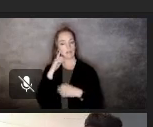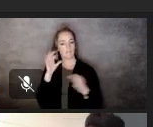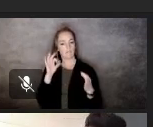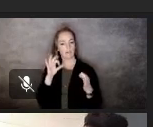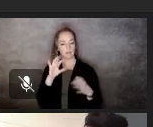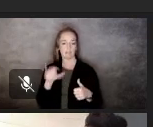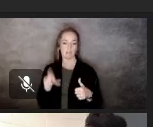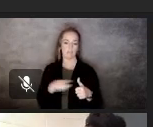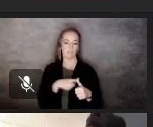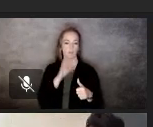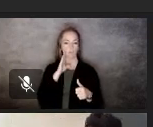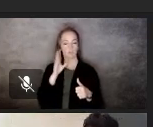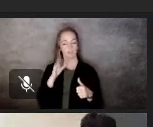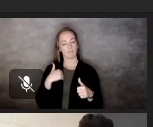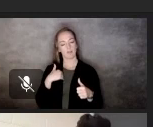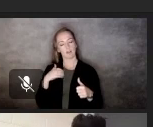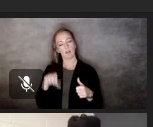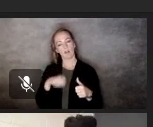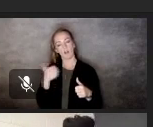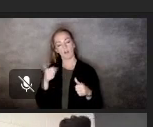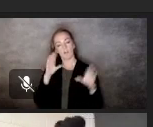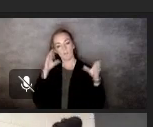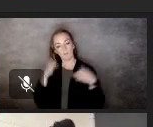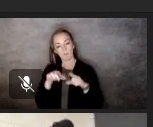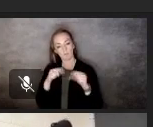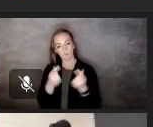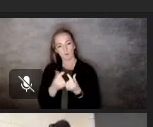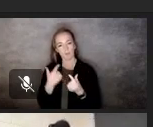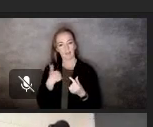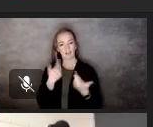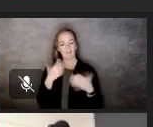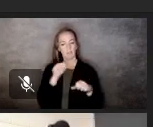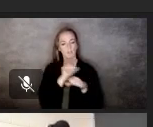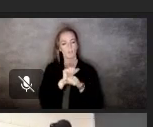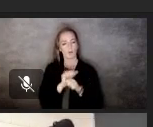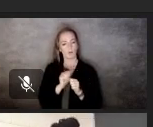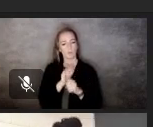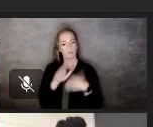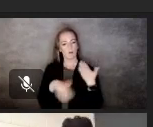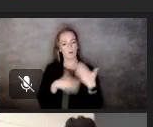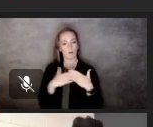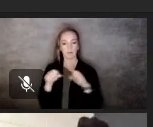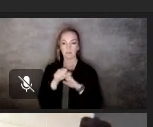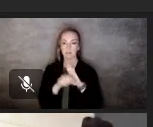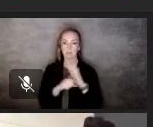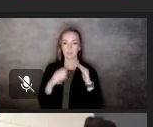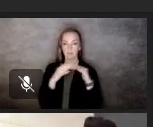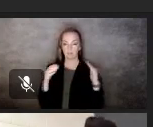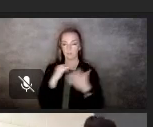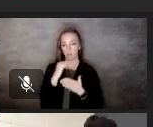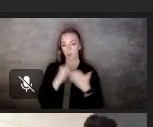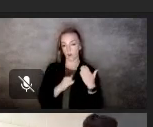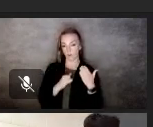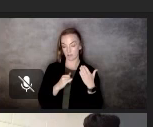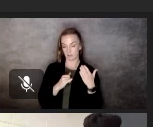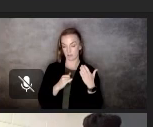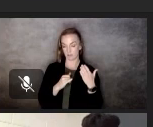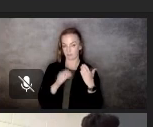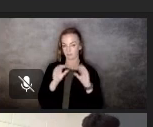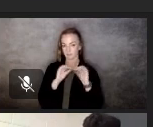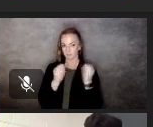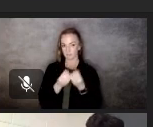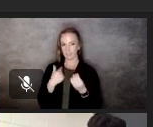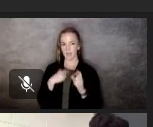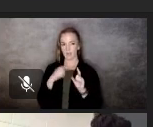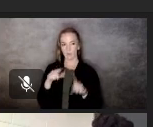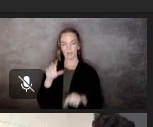groups. I've been working with all of the state level arts organizations. I was at SCTC. I know that's not a state level, but I was at SCTC this